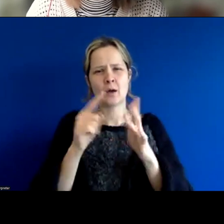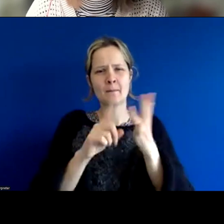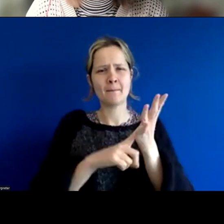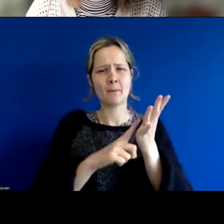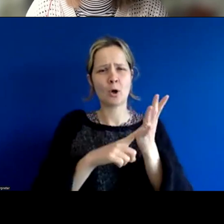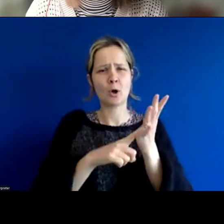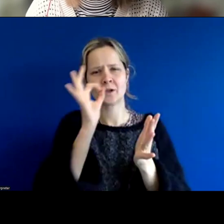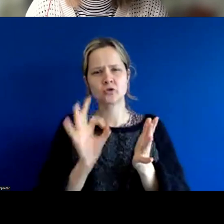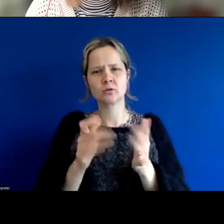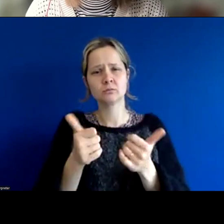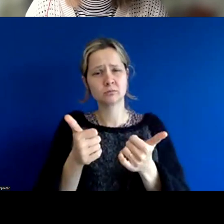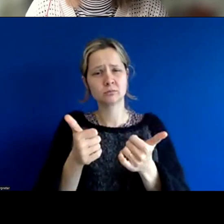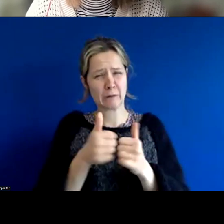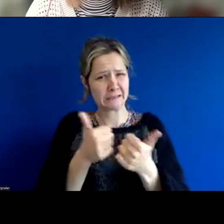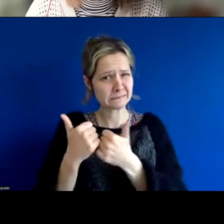James.